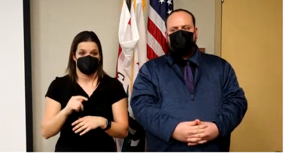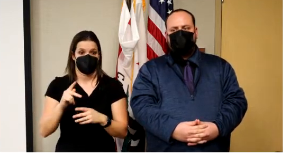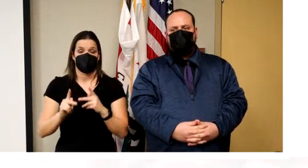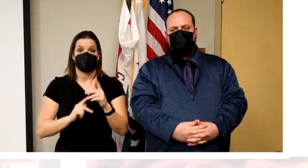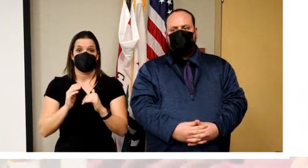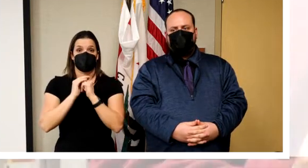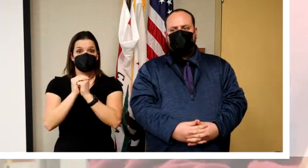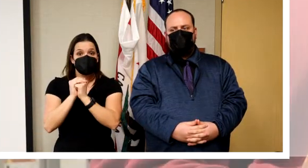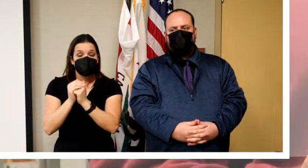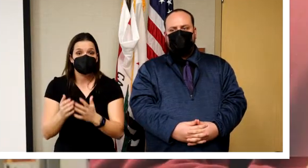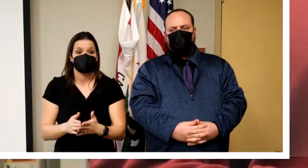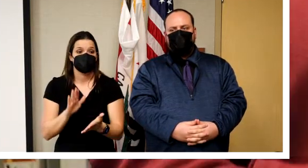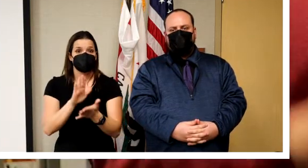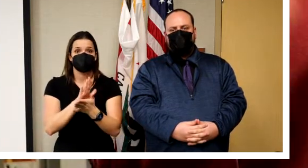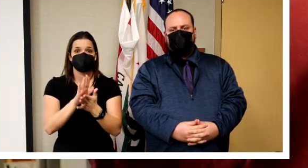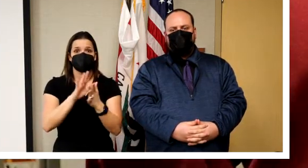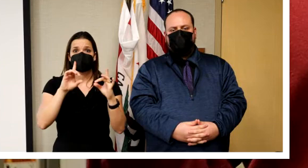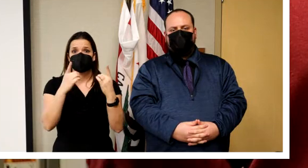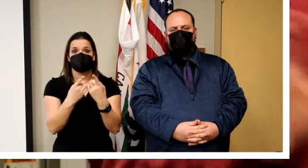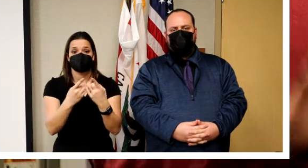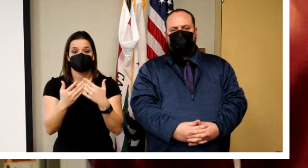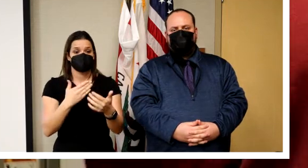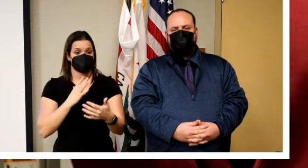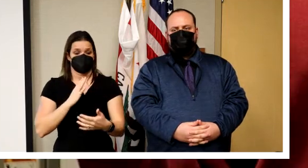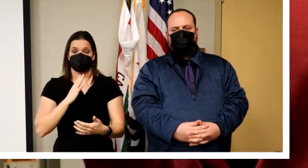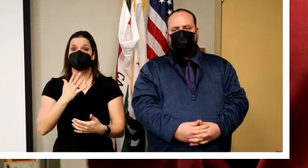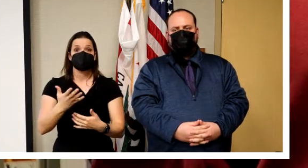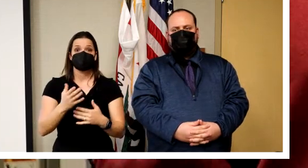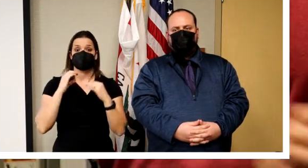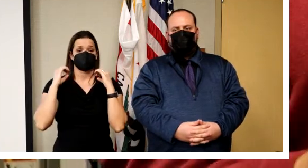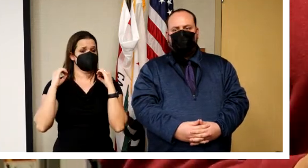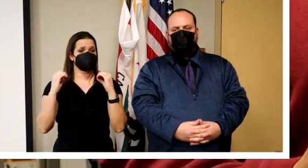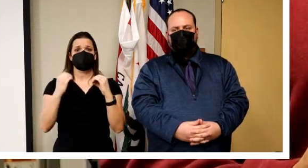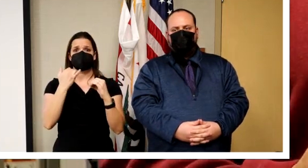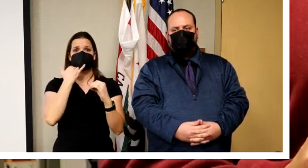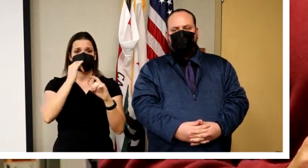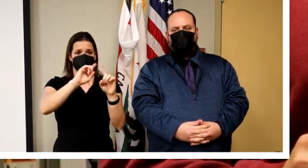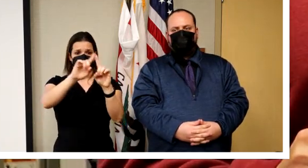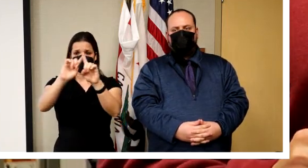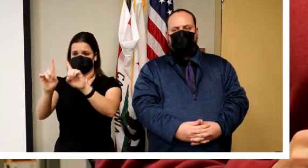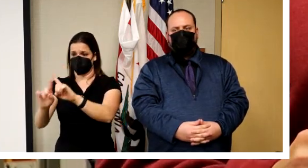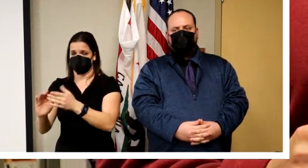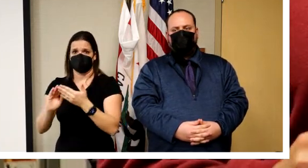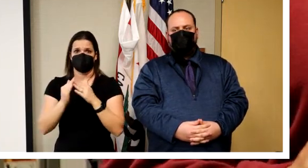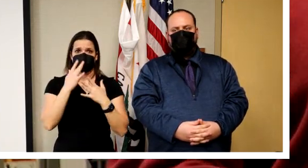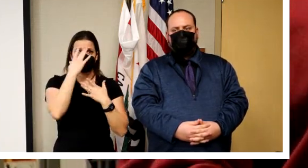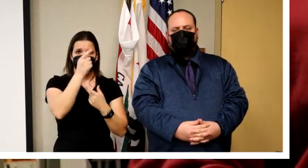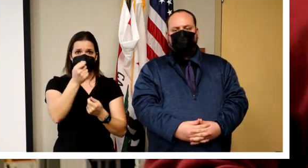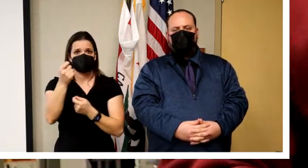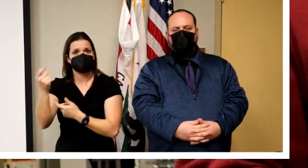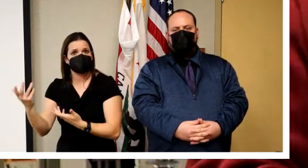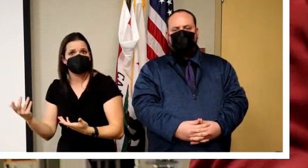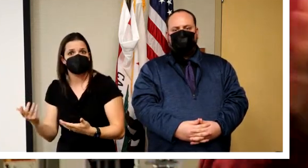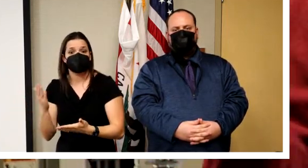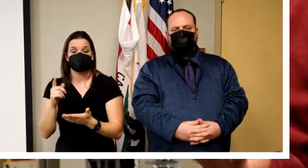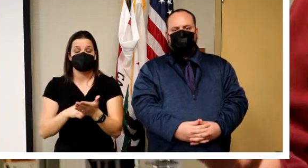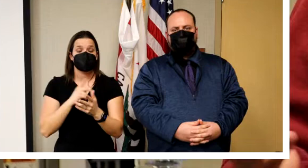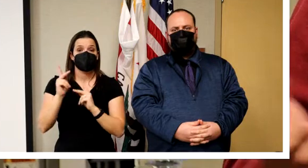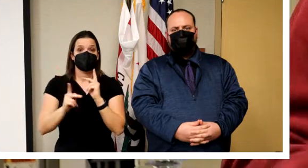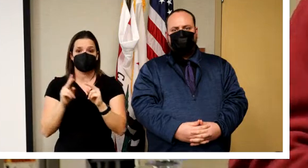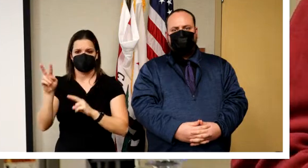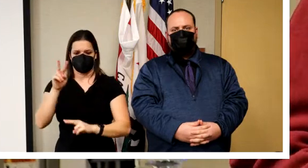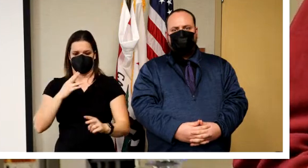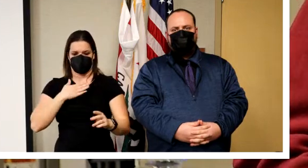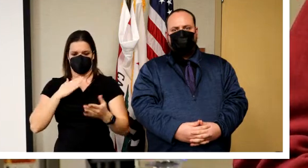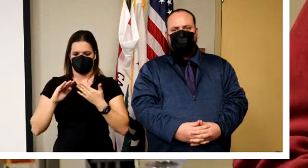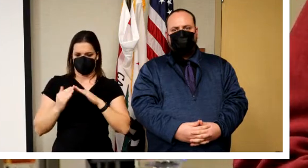or a school district or whatever, they're all right. There's nothing wrong about the different communities of interest. Sometimes people look at their community very